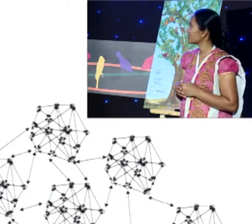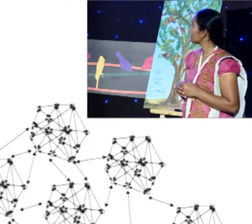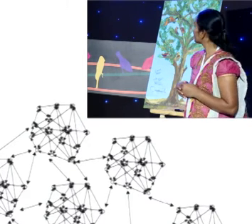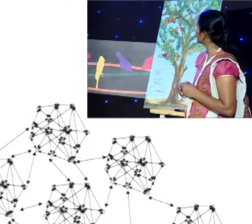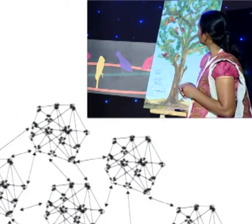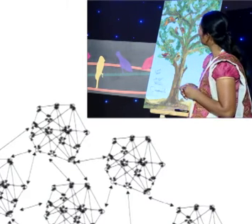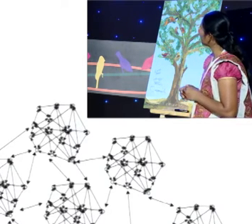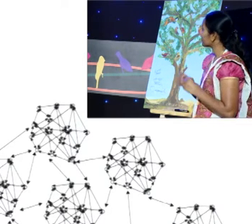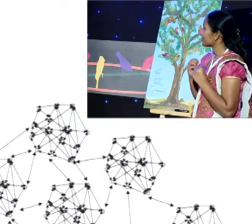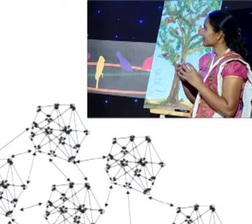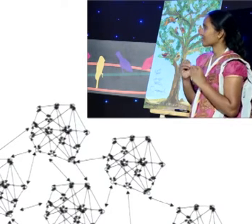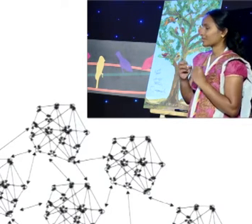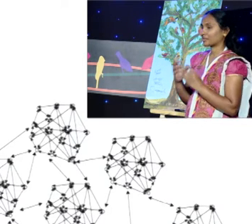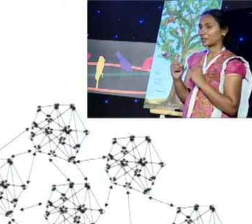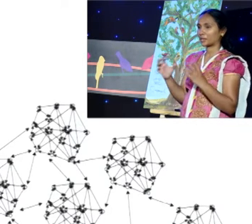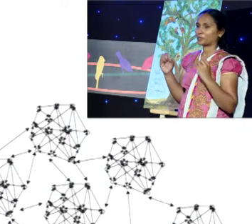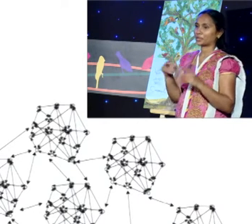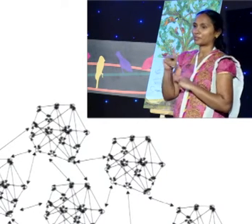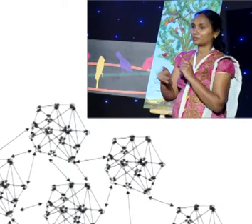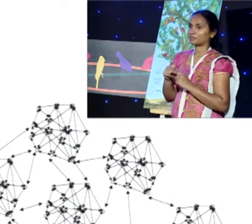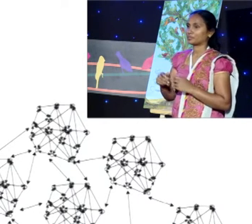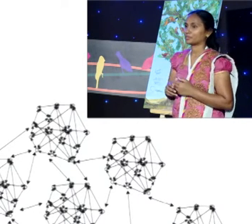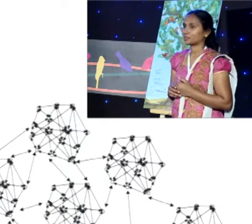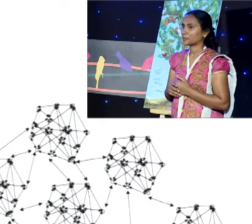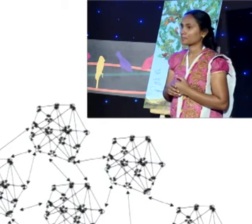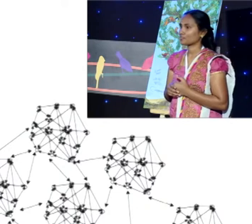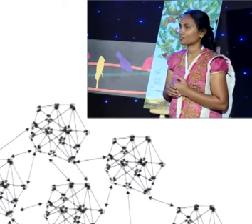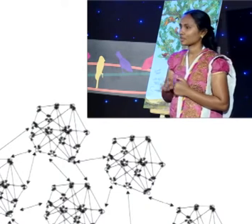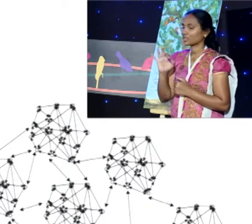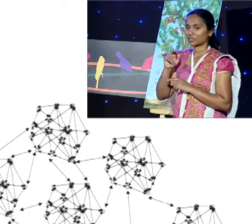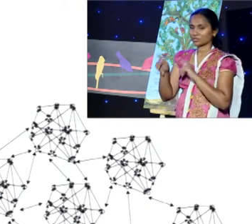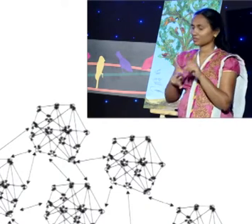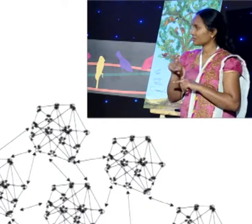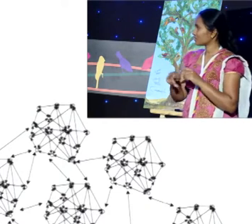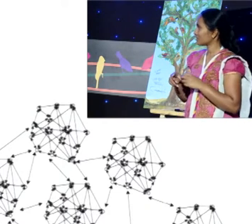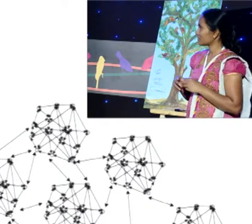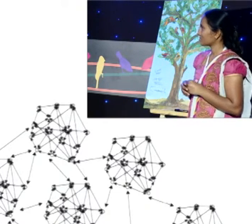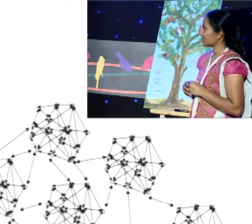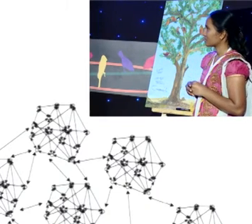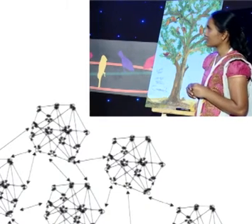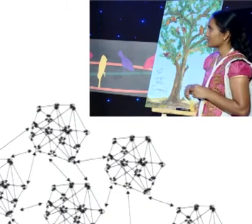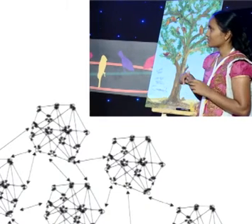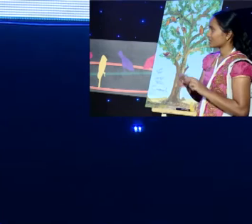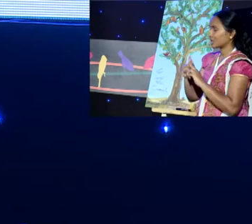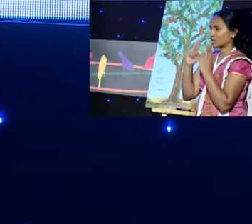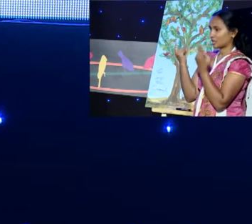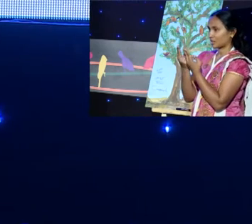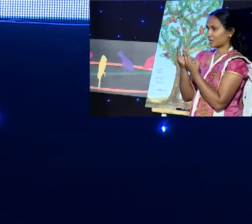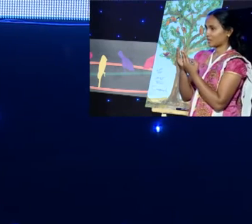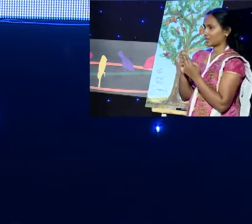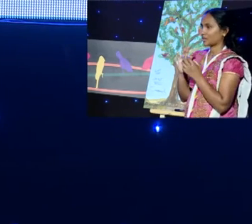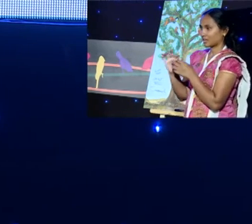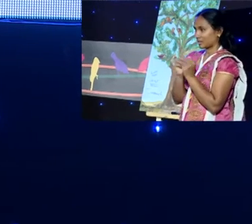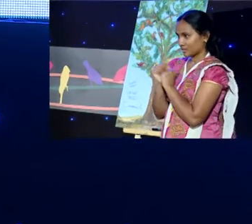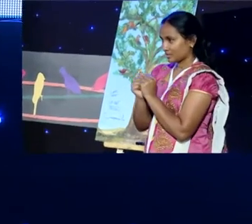us it would be 100 million trillion. That's 50 people. We're all in this room, way more than